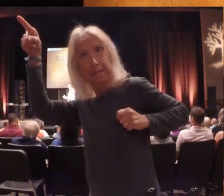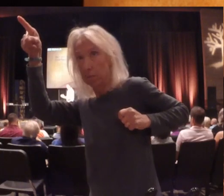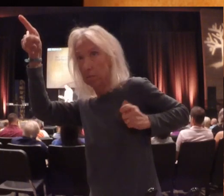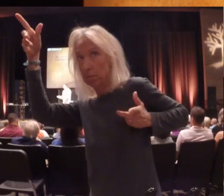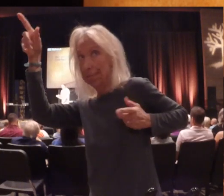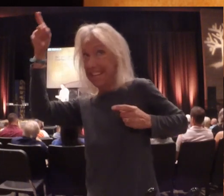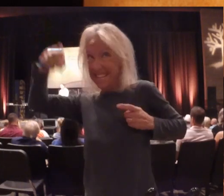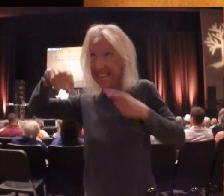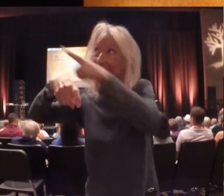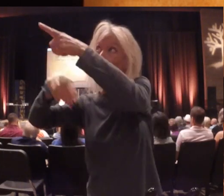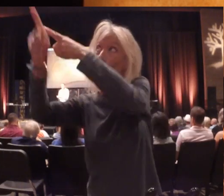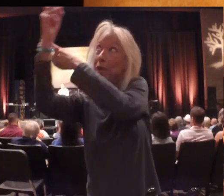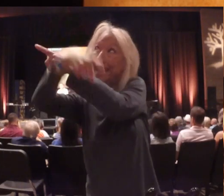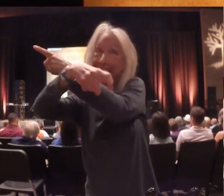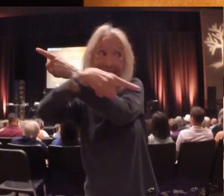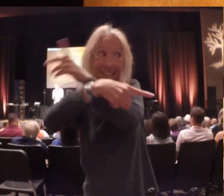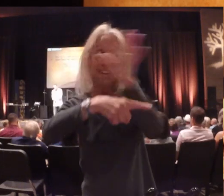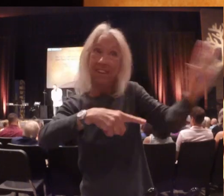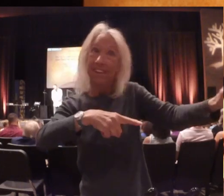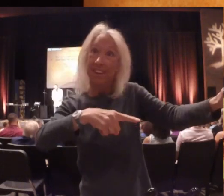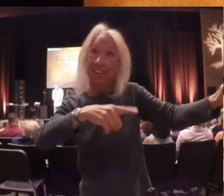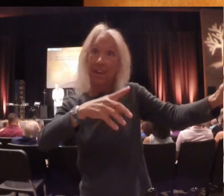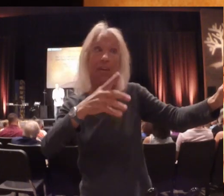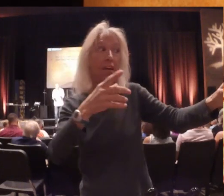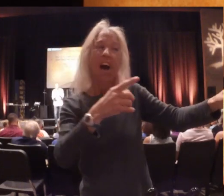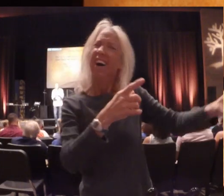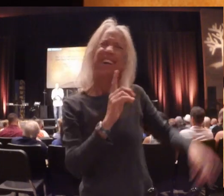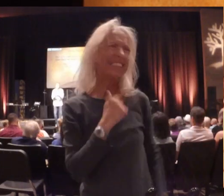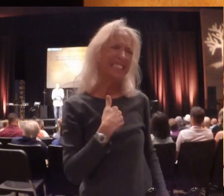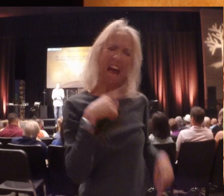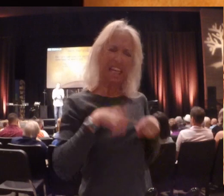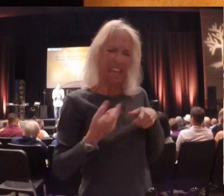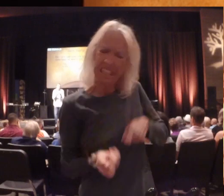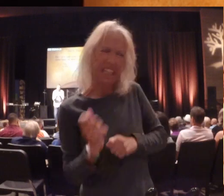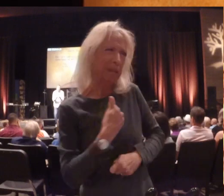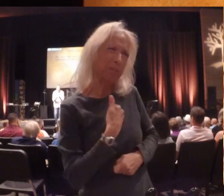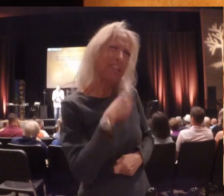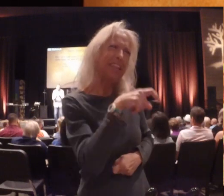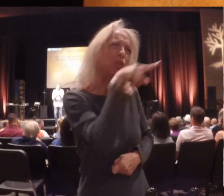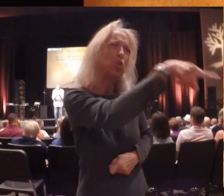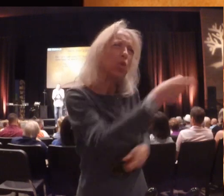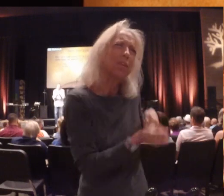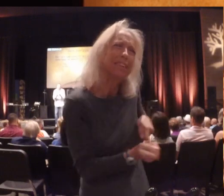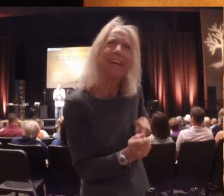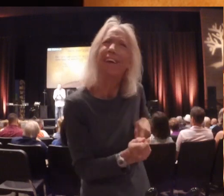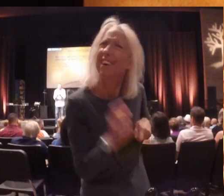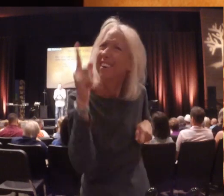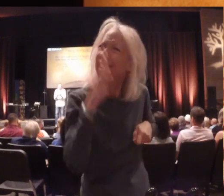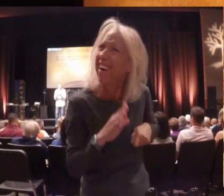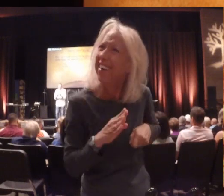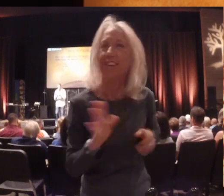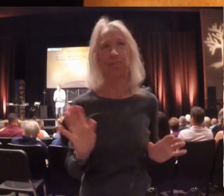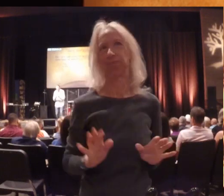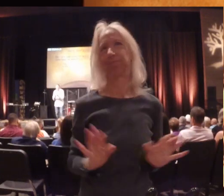He's going to send the water. Do you think he needed these guys? Hey, listen, I want to send you water, but I really need you to do this for me to make this happen. Is